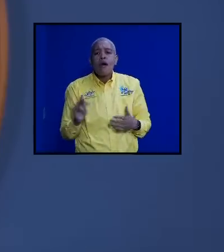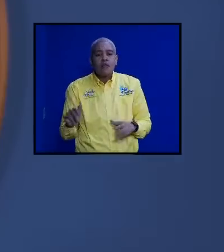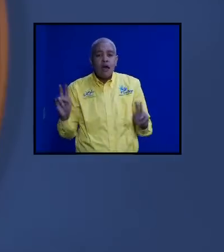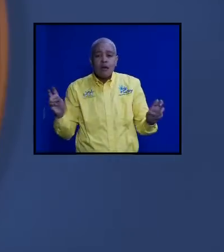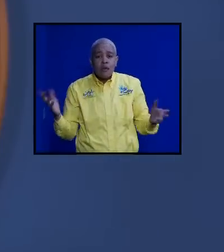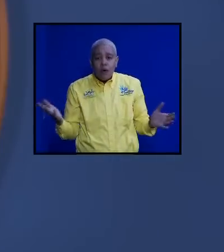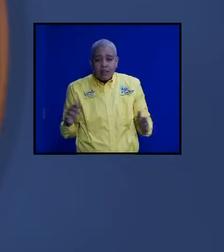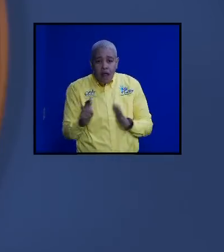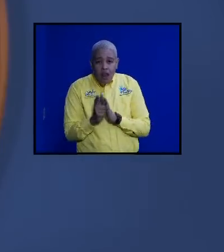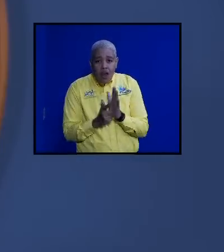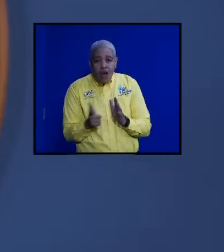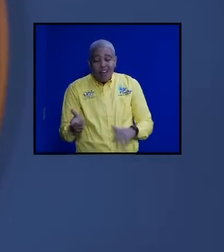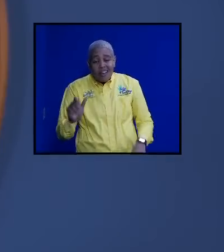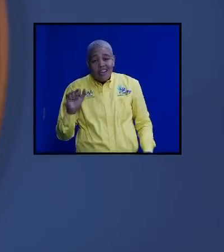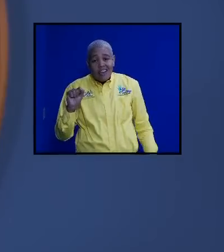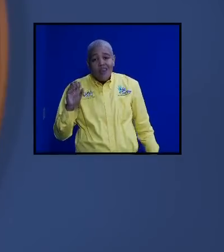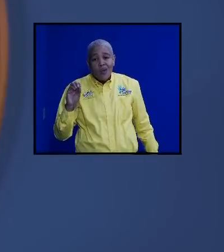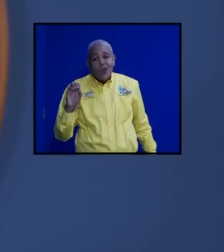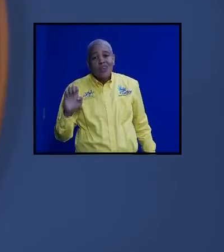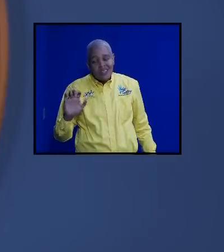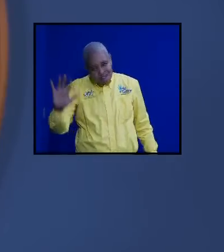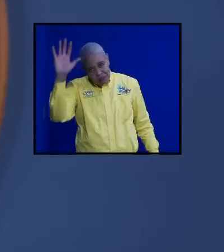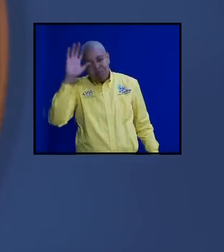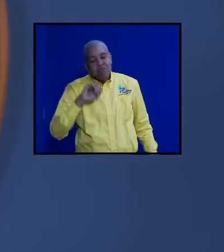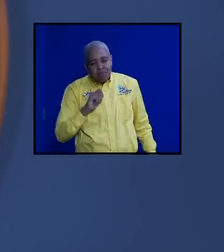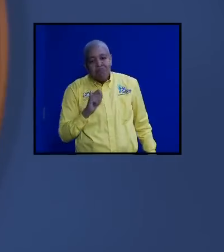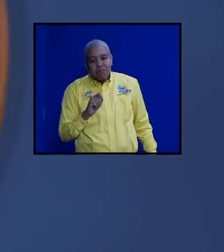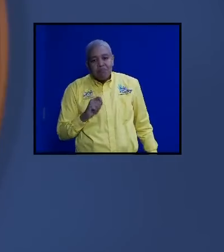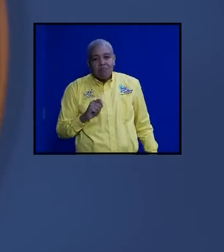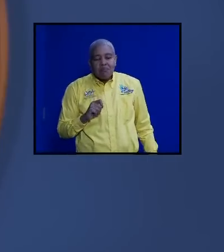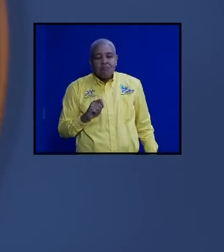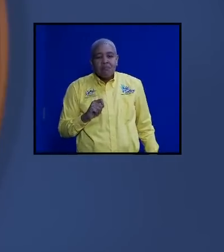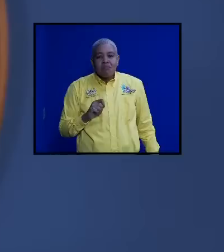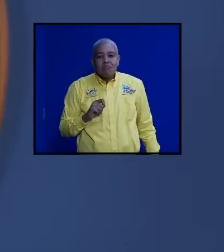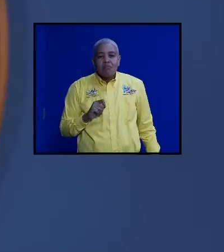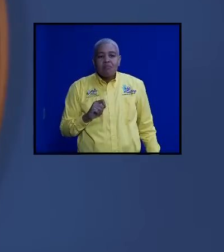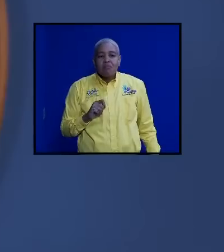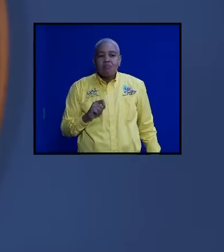detentions? It's called a state of public emergency.